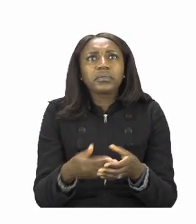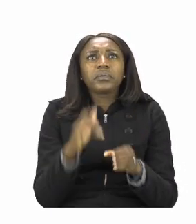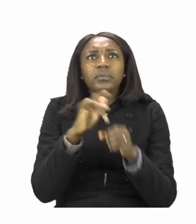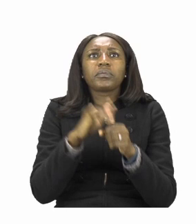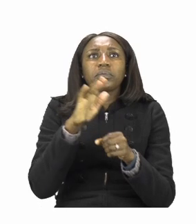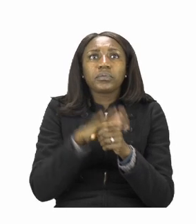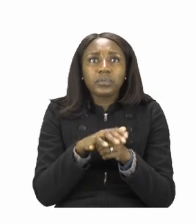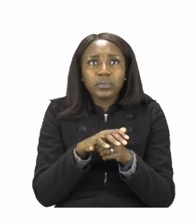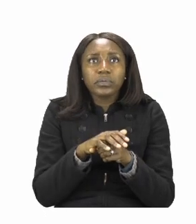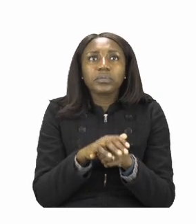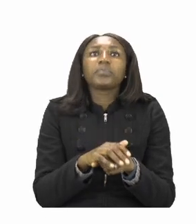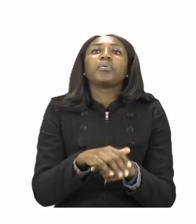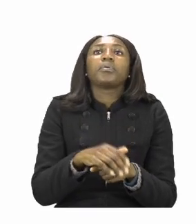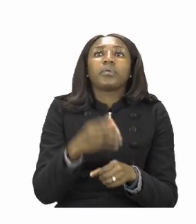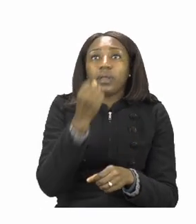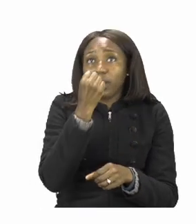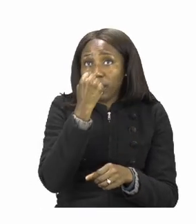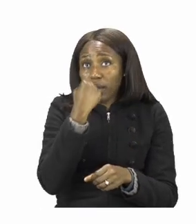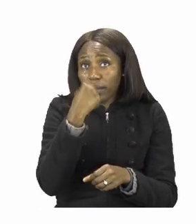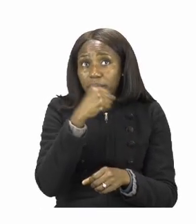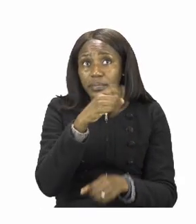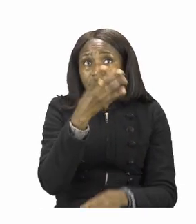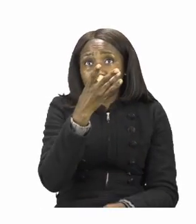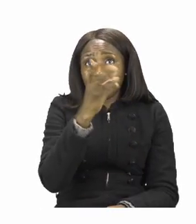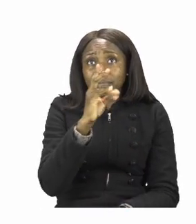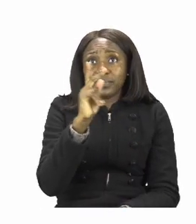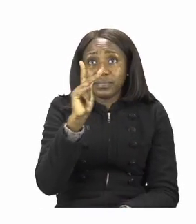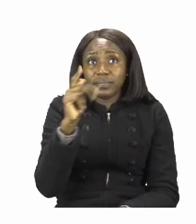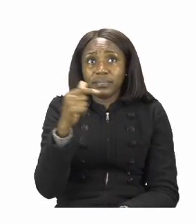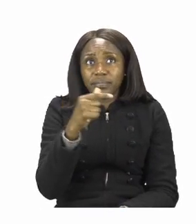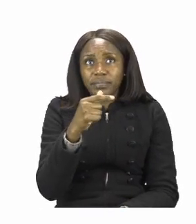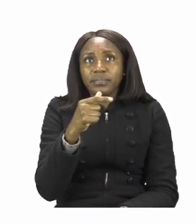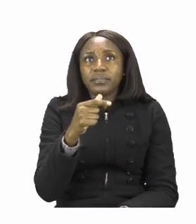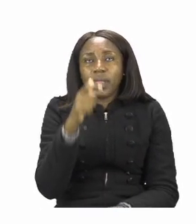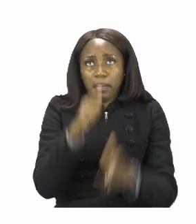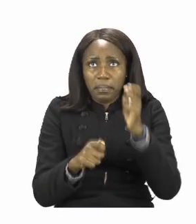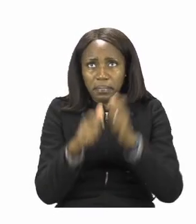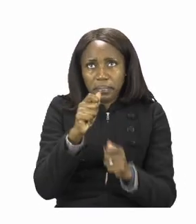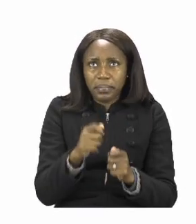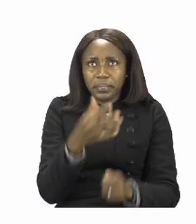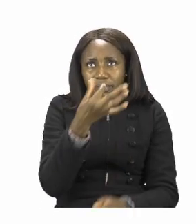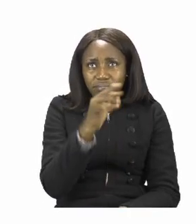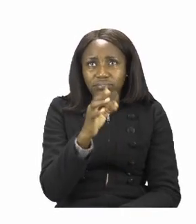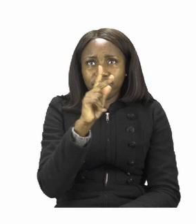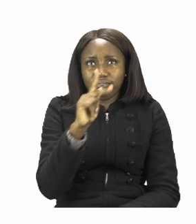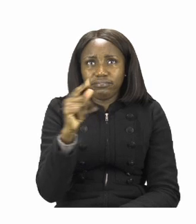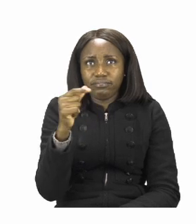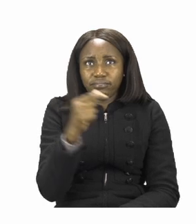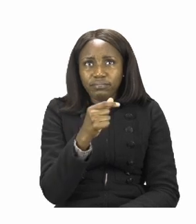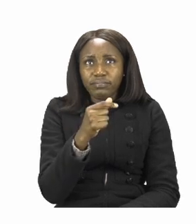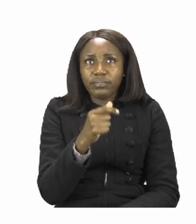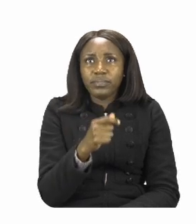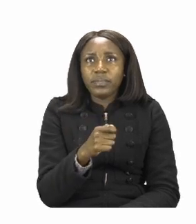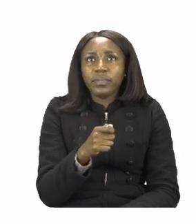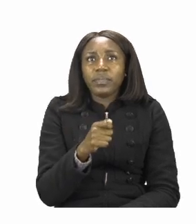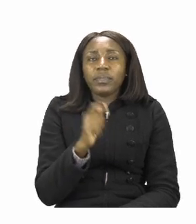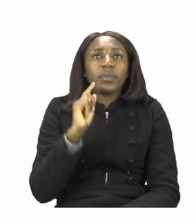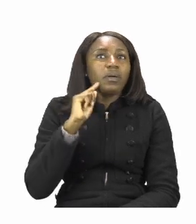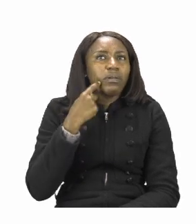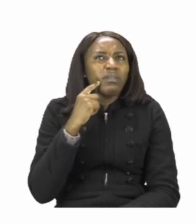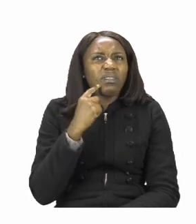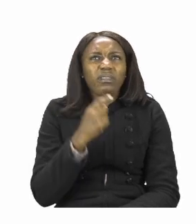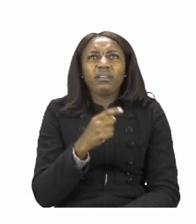7 kgs. The milk is 9 kgs. The candy cane